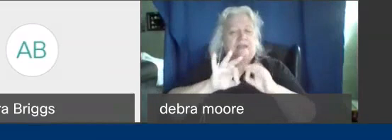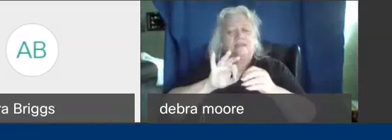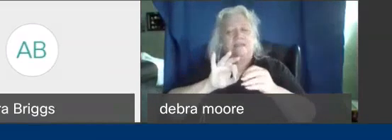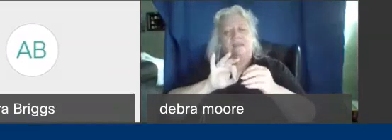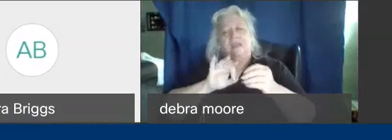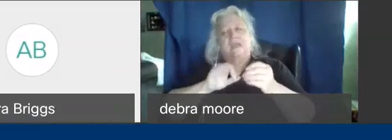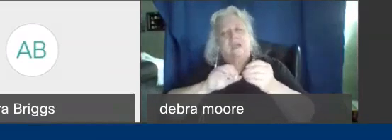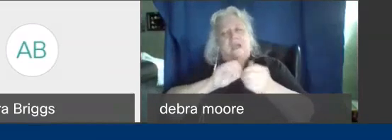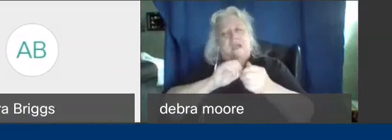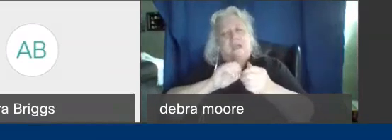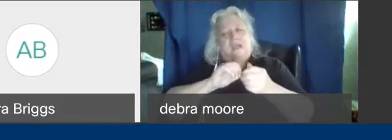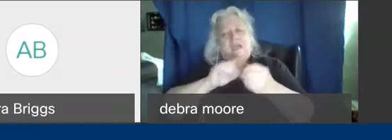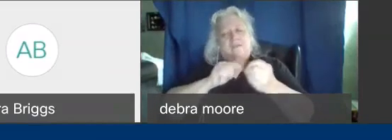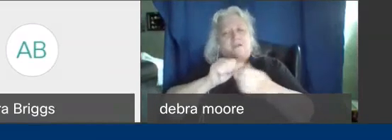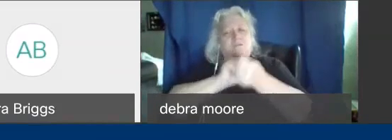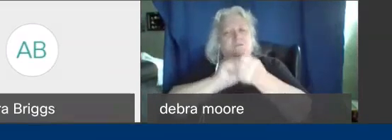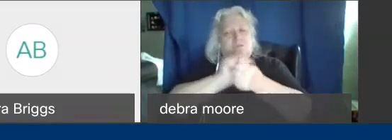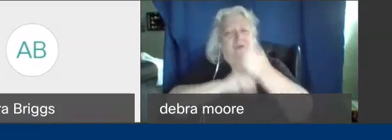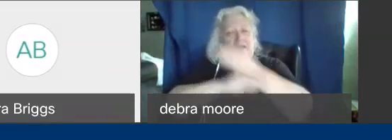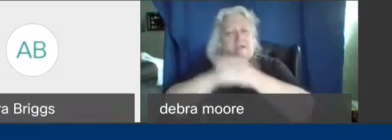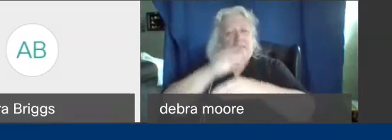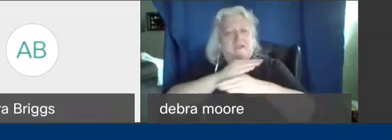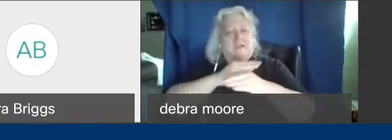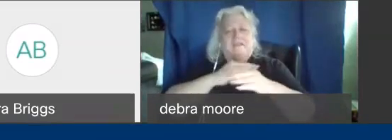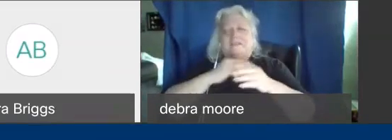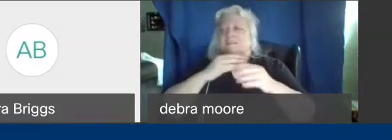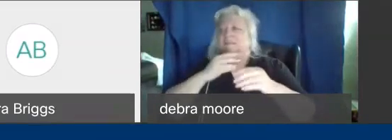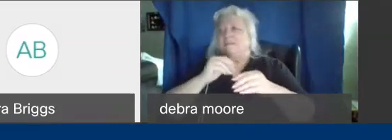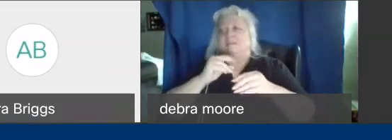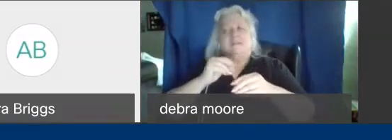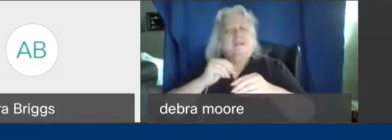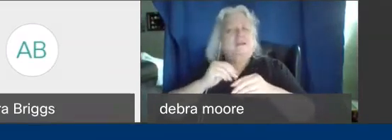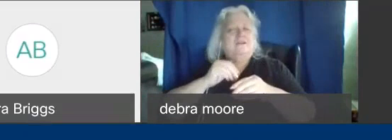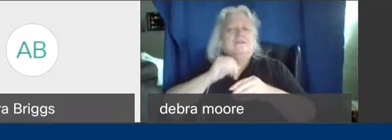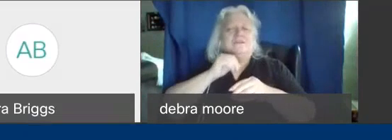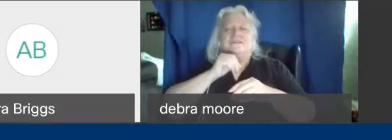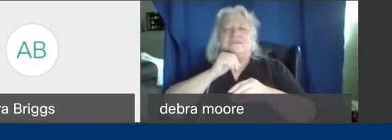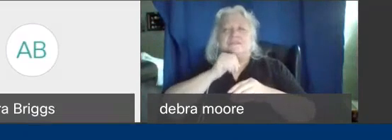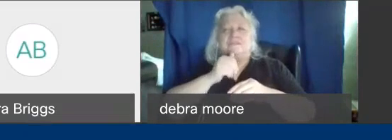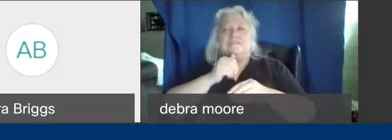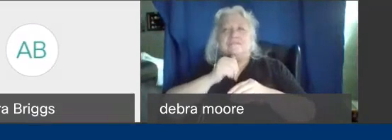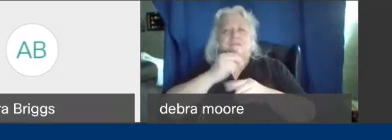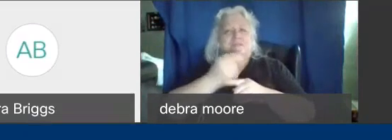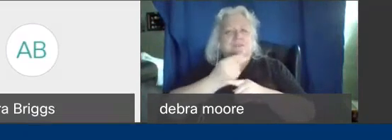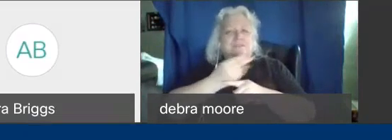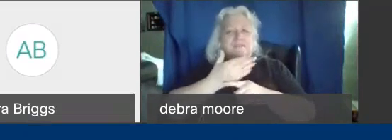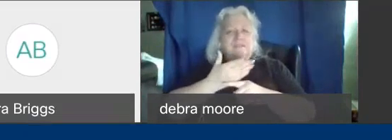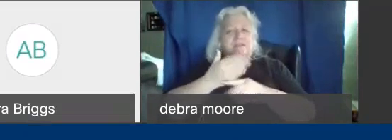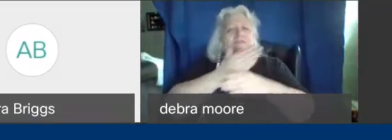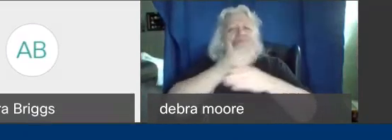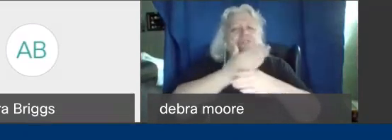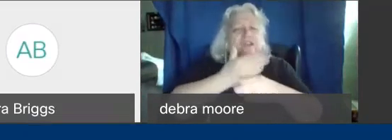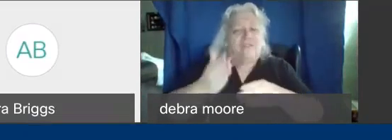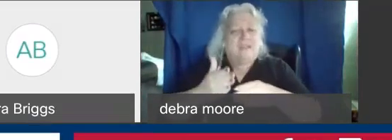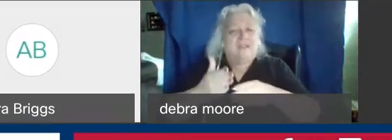hands, avoiding sharing household items, with others, staying in a specific room,